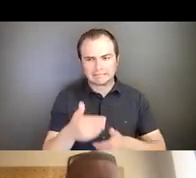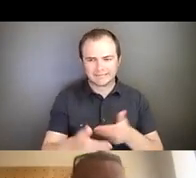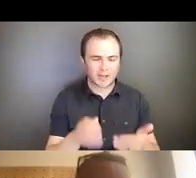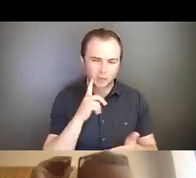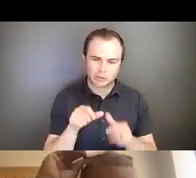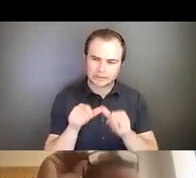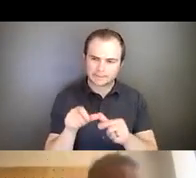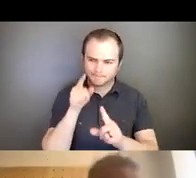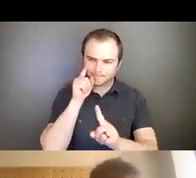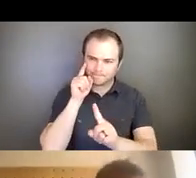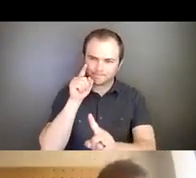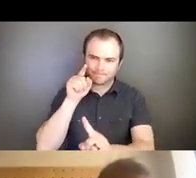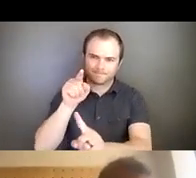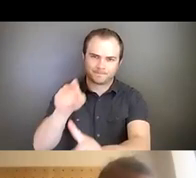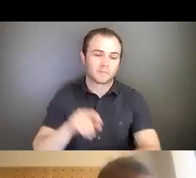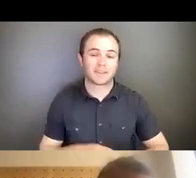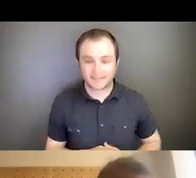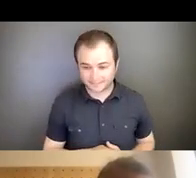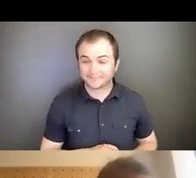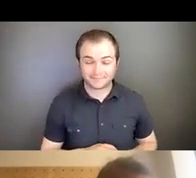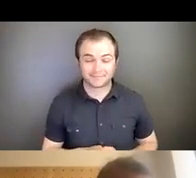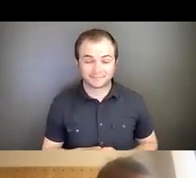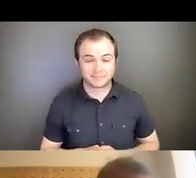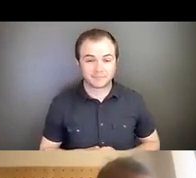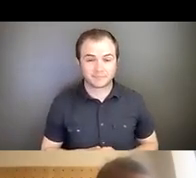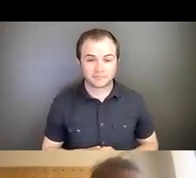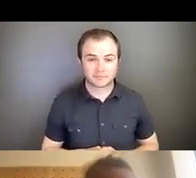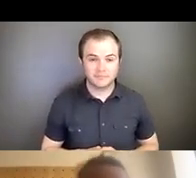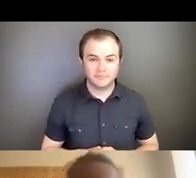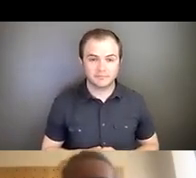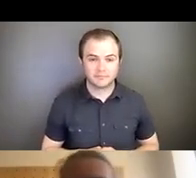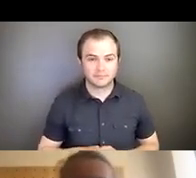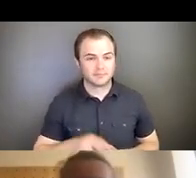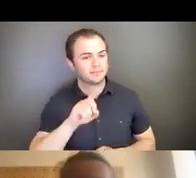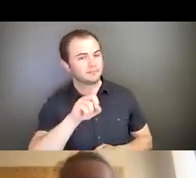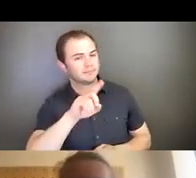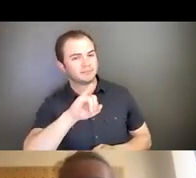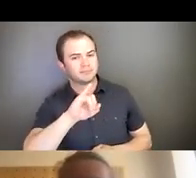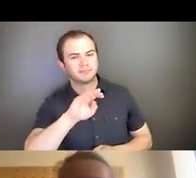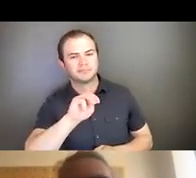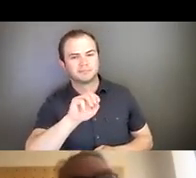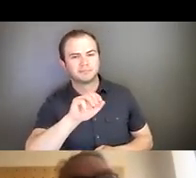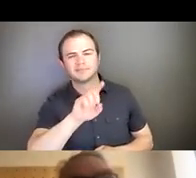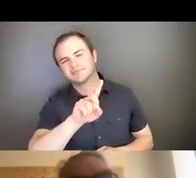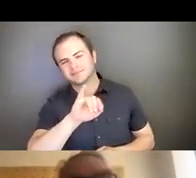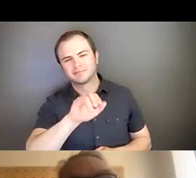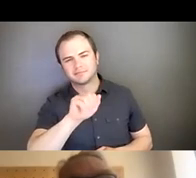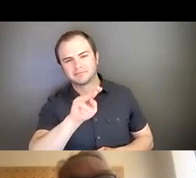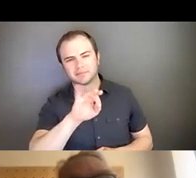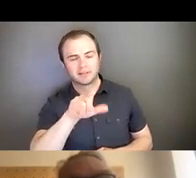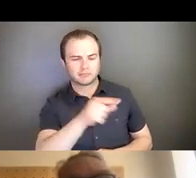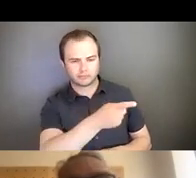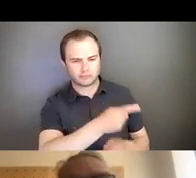goals and moving towards them. Yep. Yep. Wise. There's always going to be bumps in the road when it comes